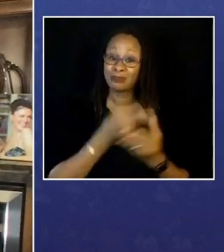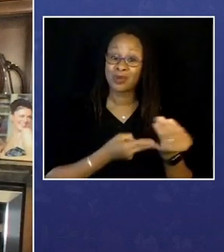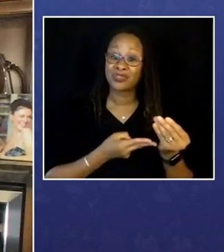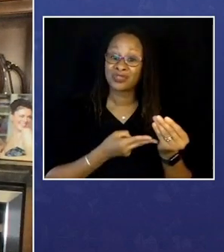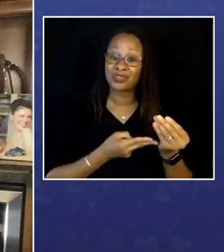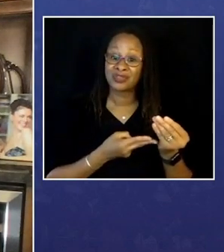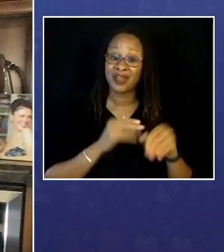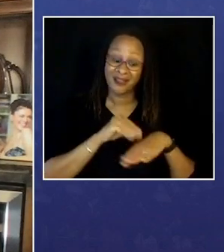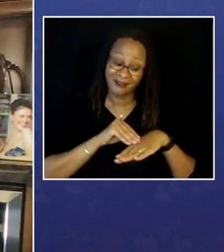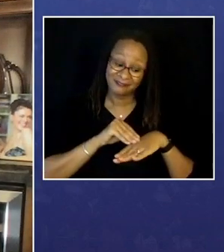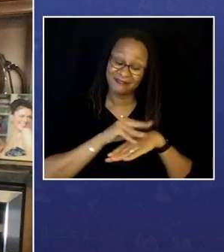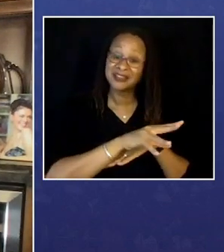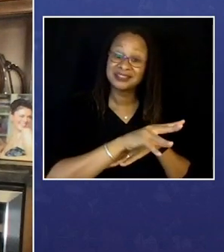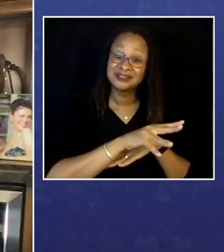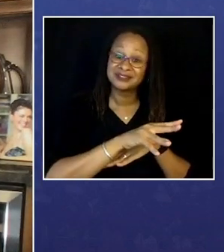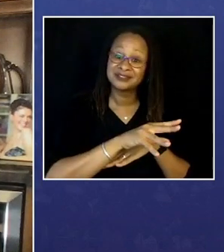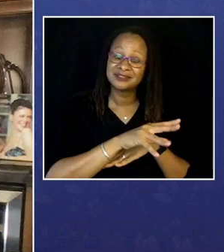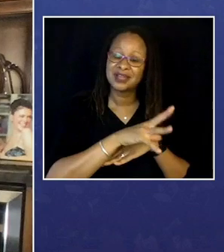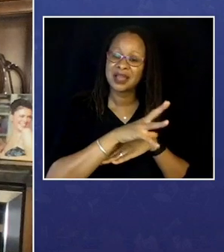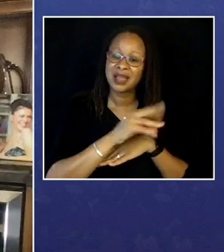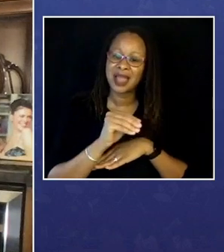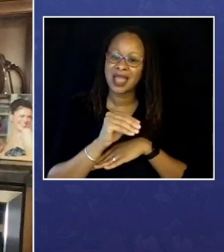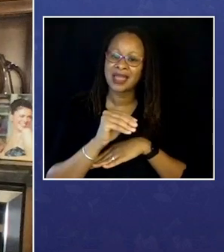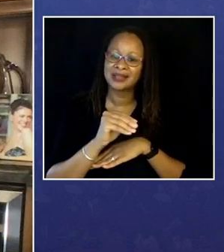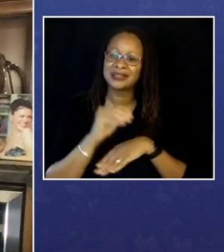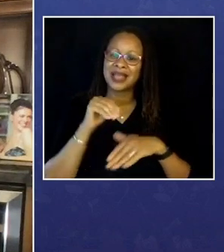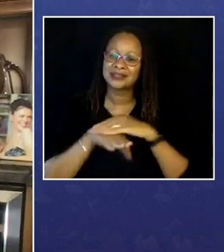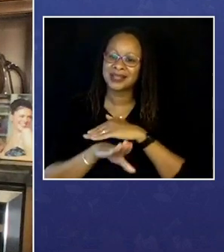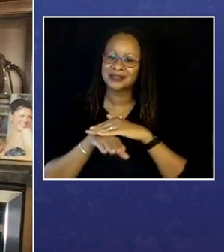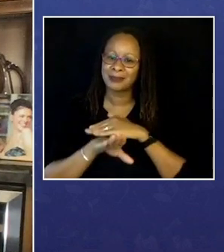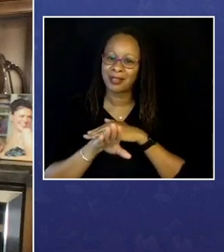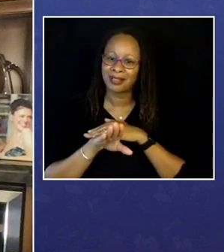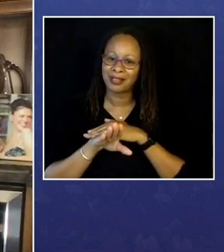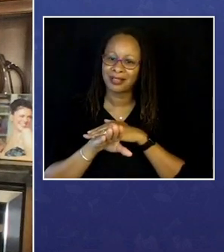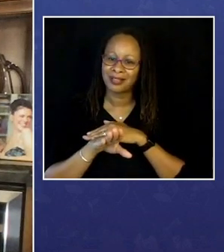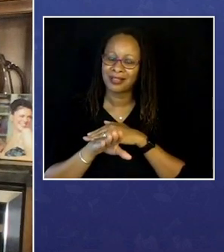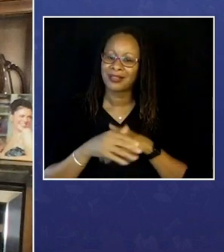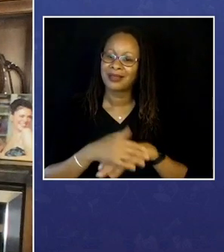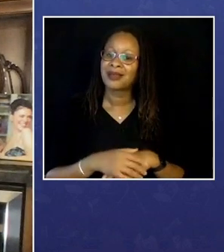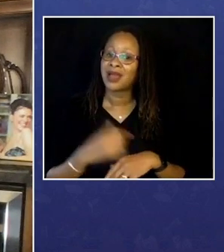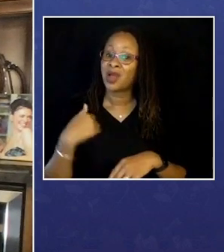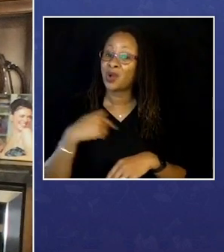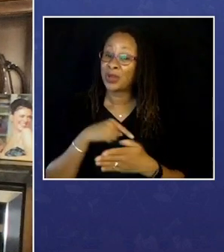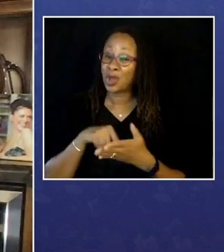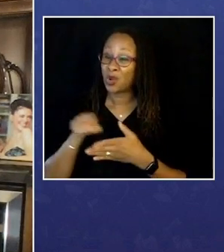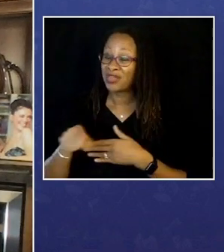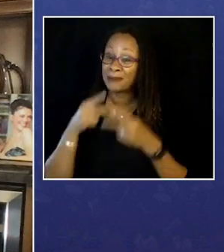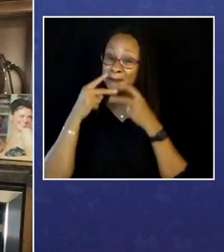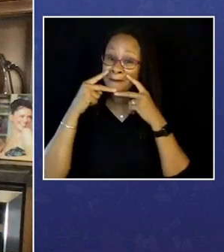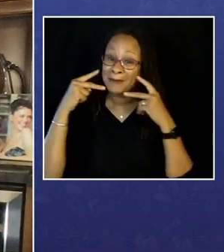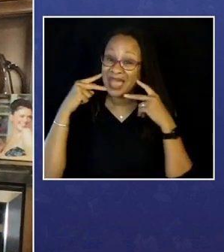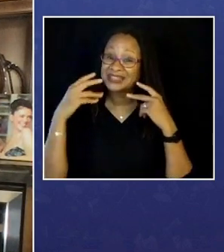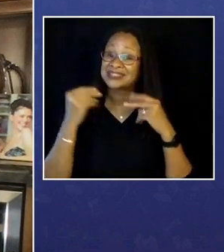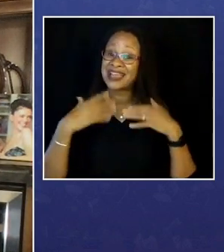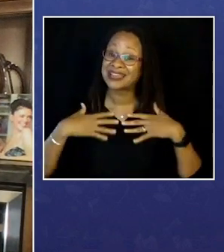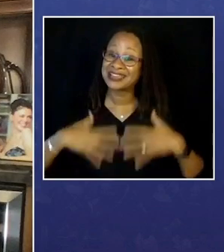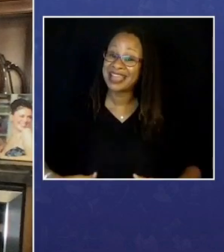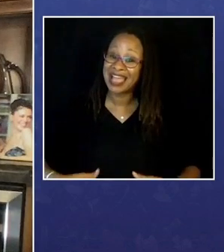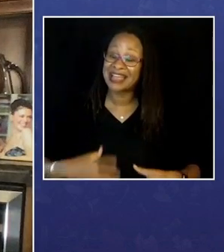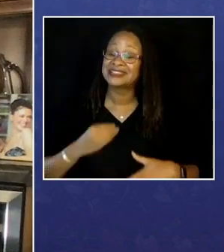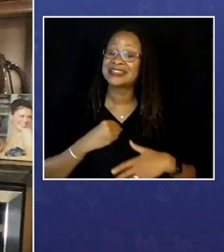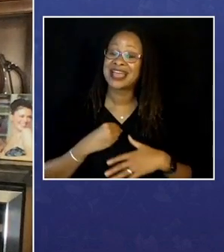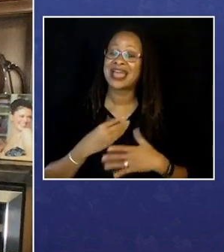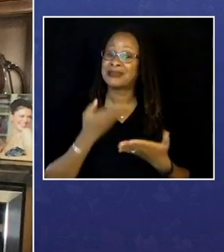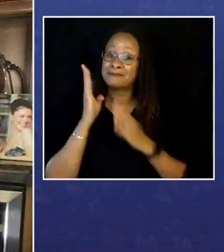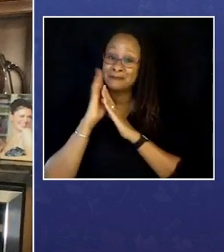both effective and accessible. We owe them the masks and gowns